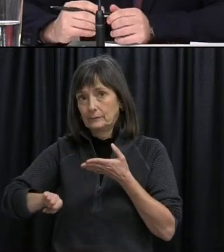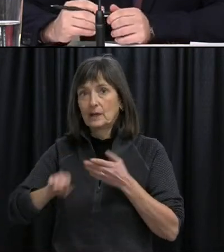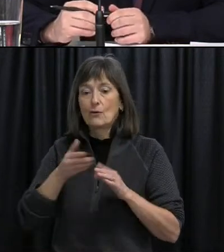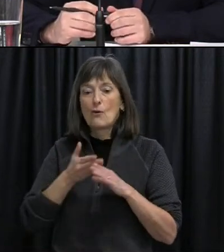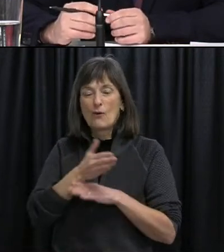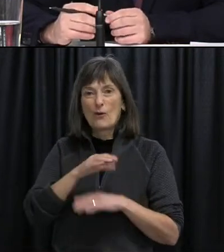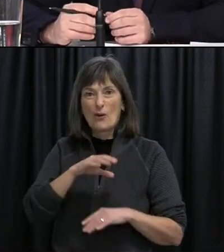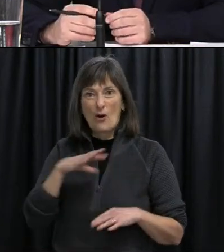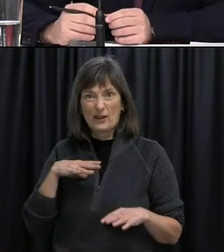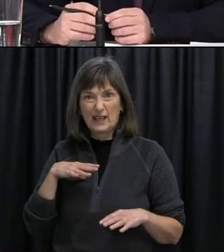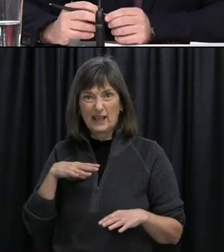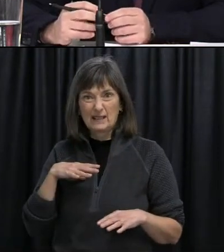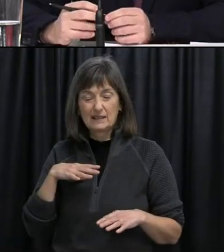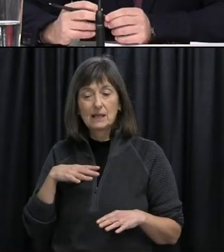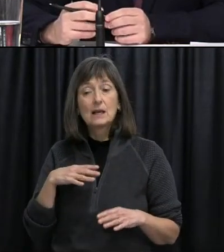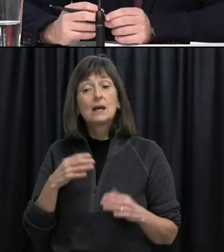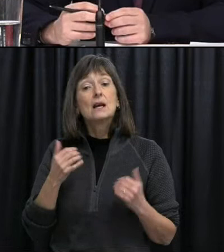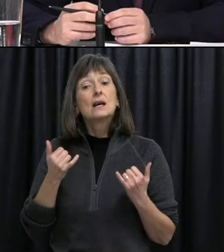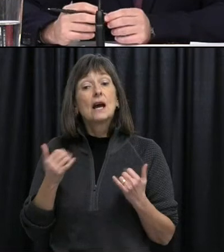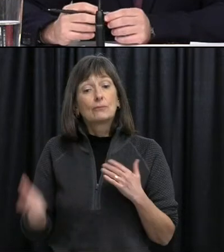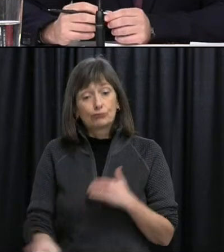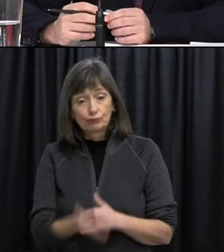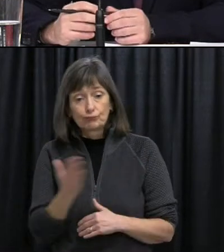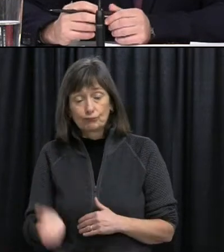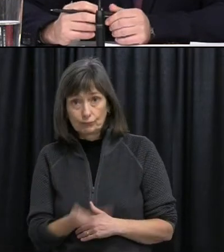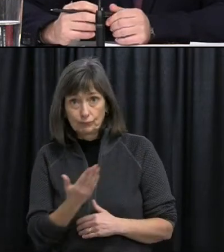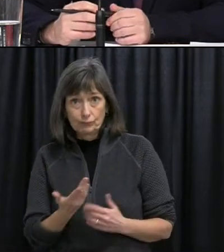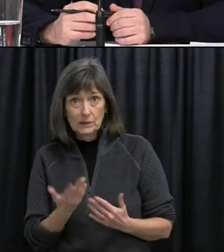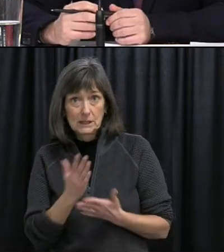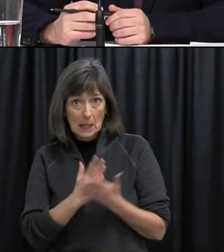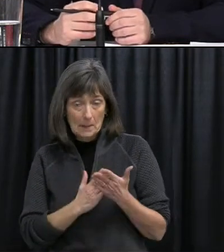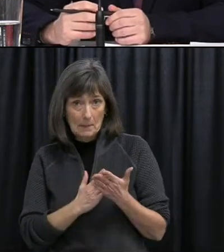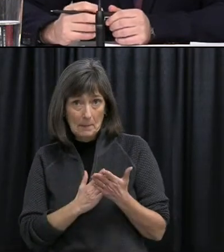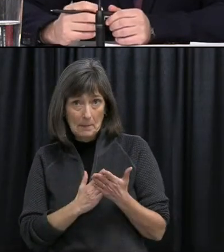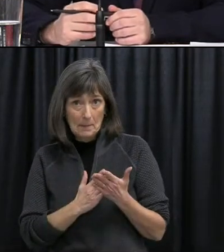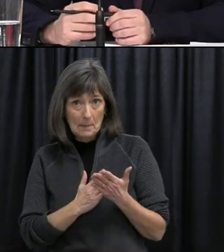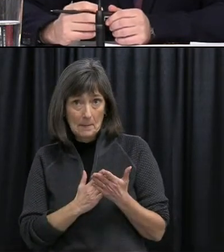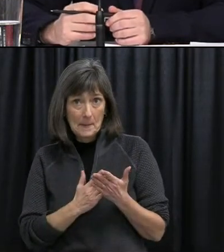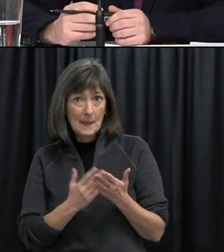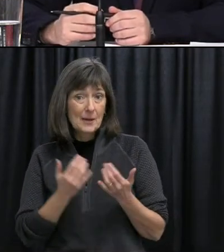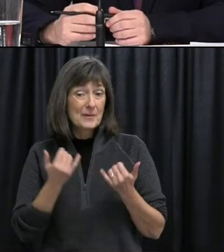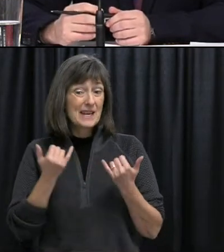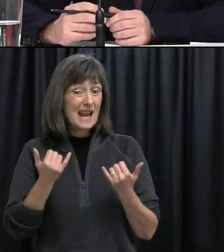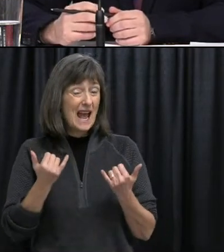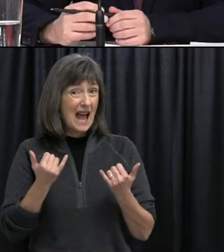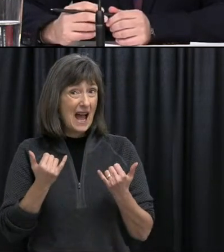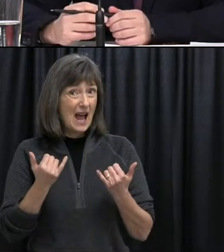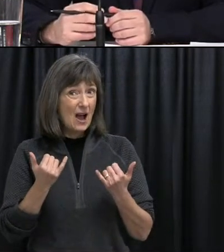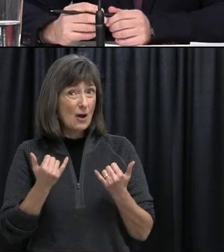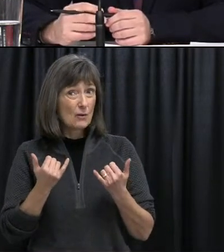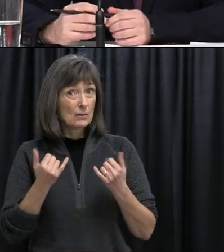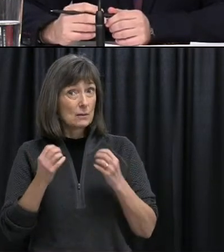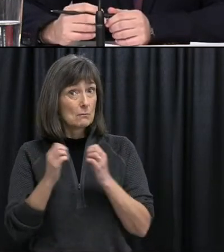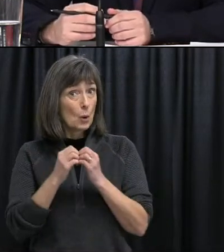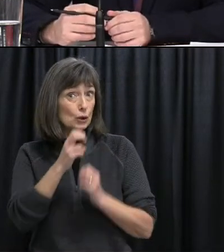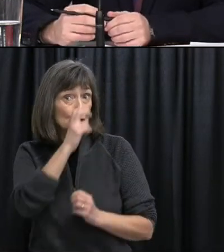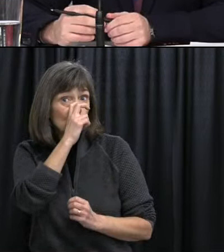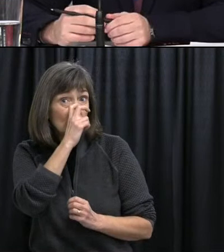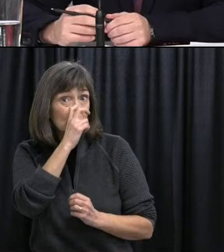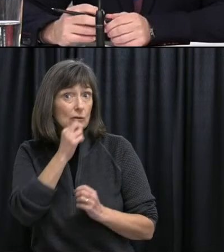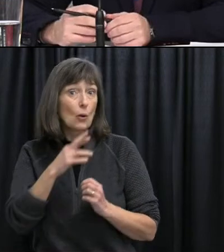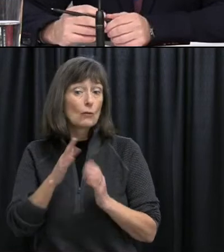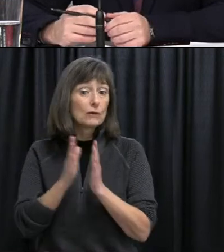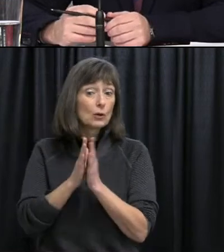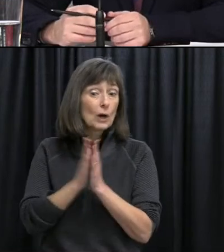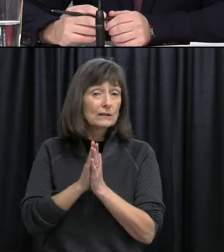expats indicating they're moving back to the province permanently or relocating temporarily to ride out the pandemic with their families, especially now that remote work